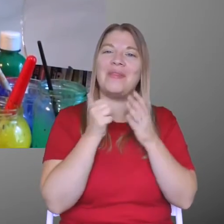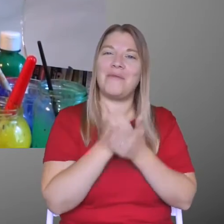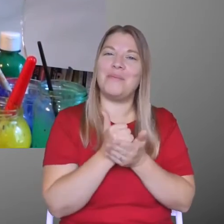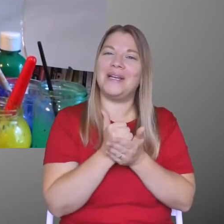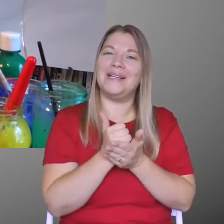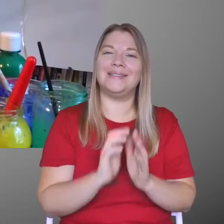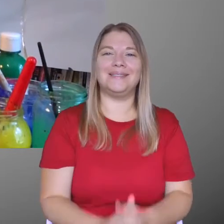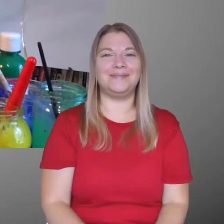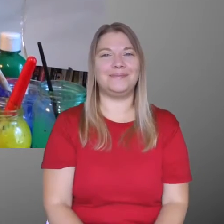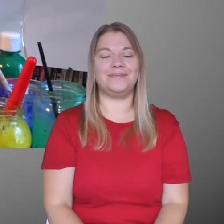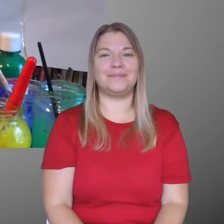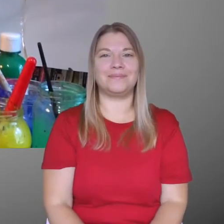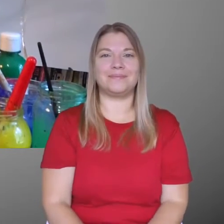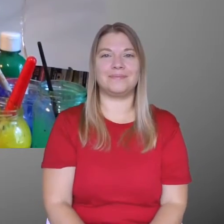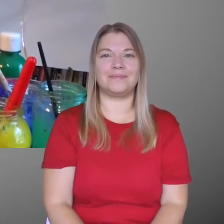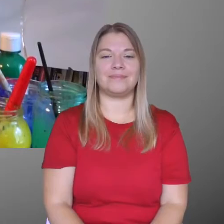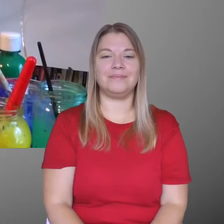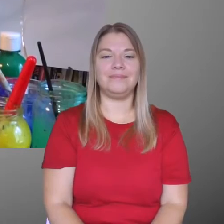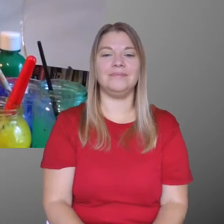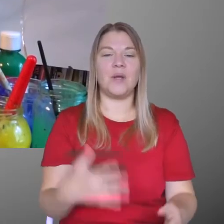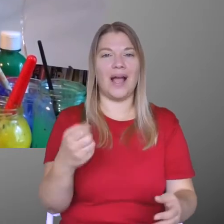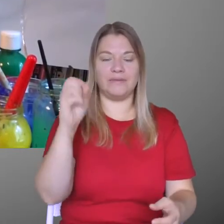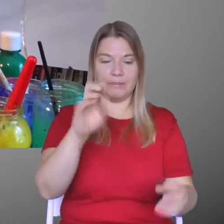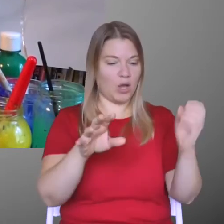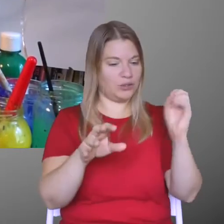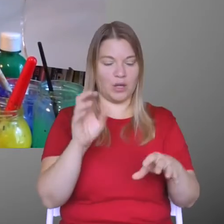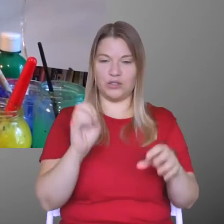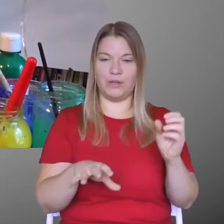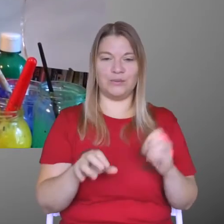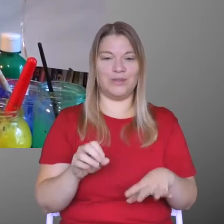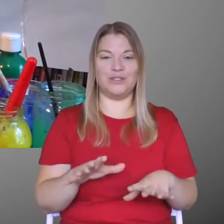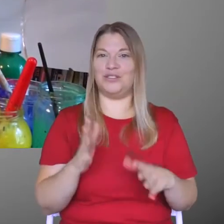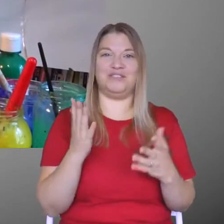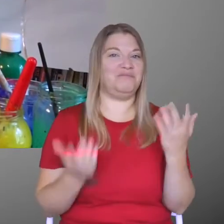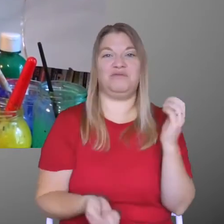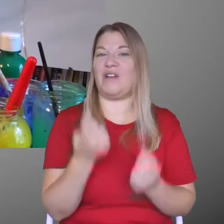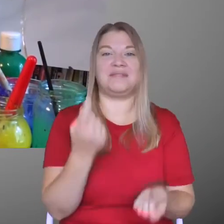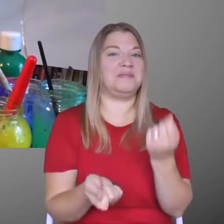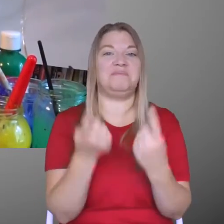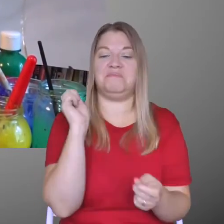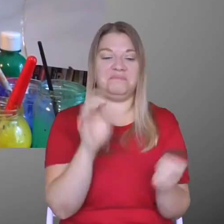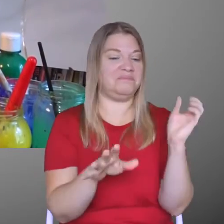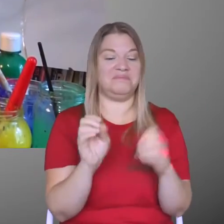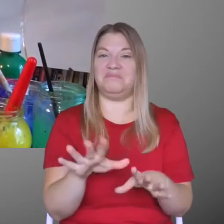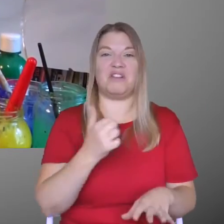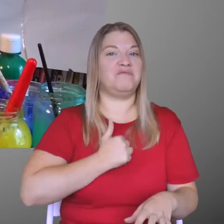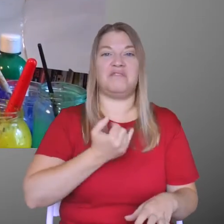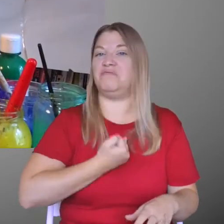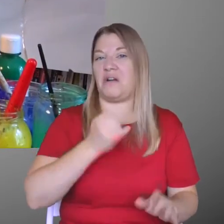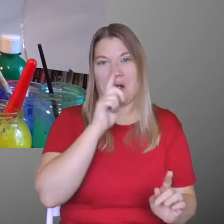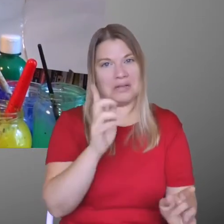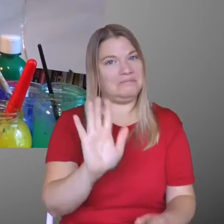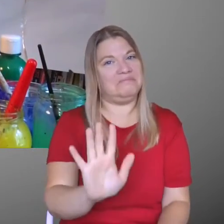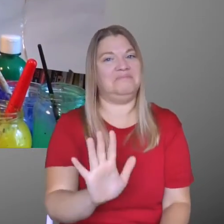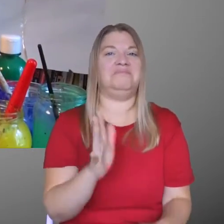So on my page I've got nice splodges of very random splodges. Again, remember there's no right or wrong to this. And